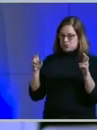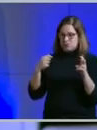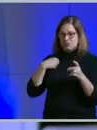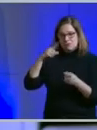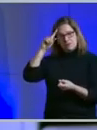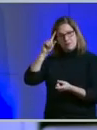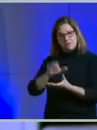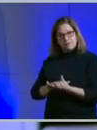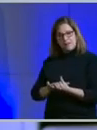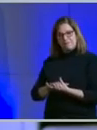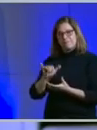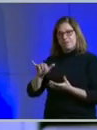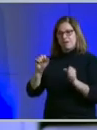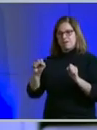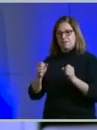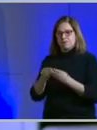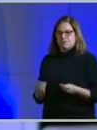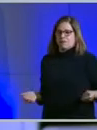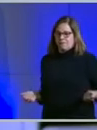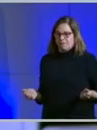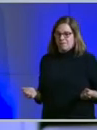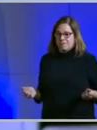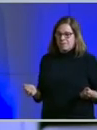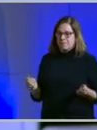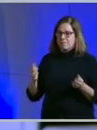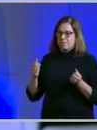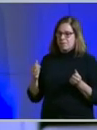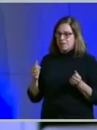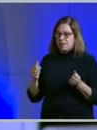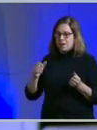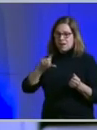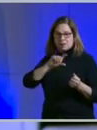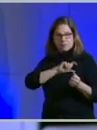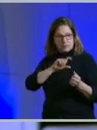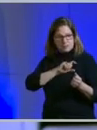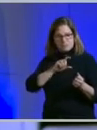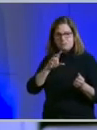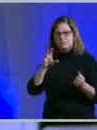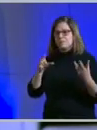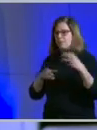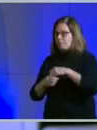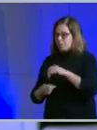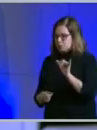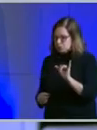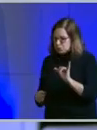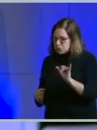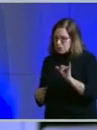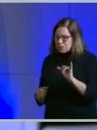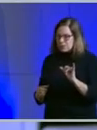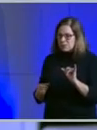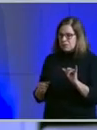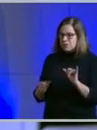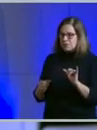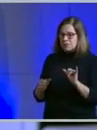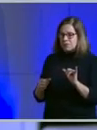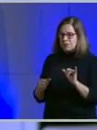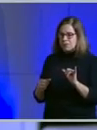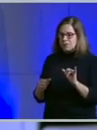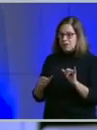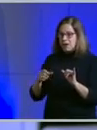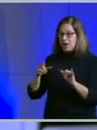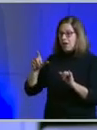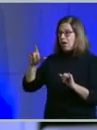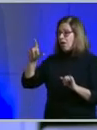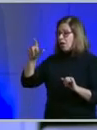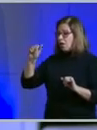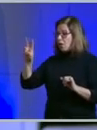it's unfair to the police and to all of us to think that just a law enforcement effort can do the whole job. We believe that